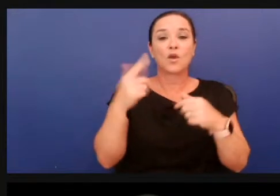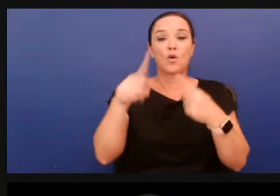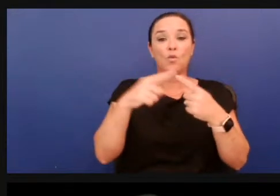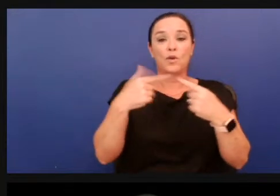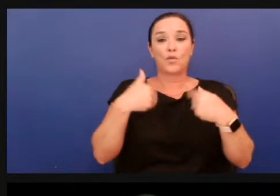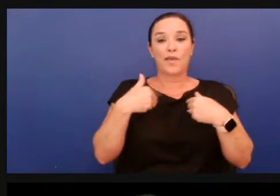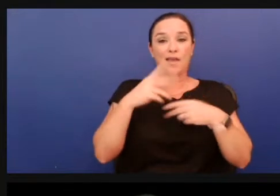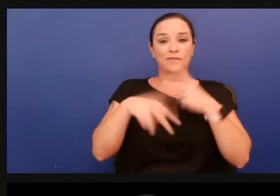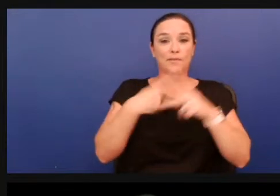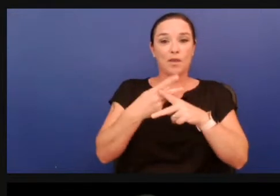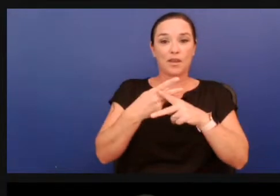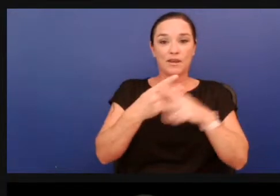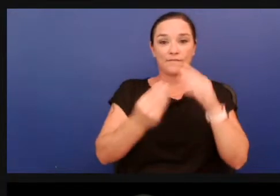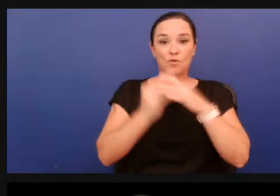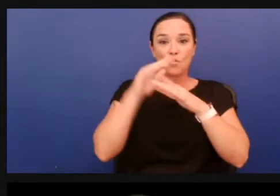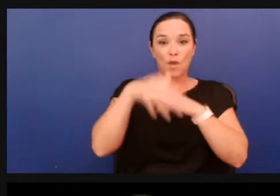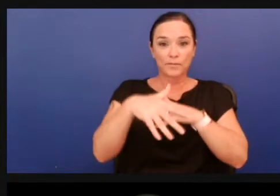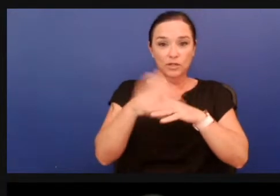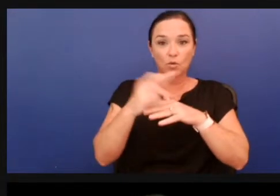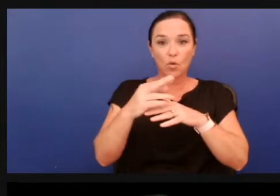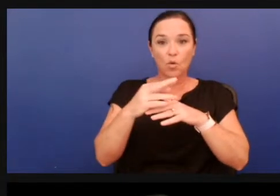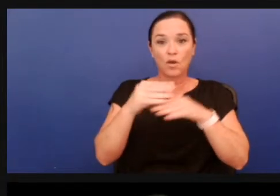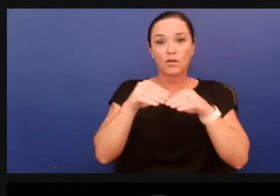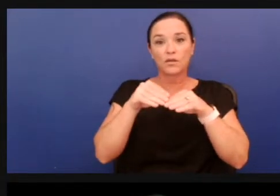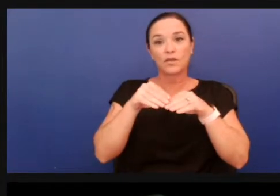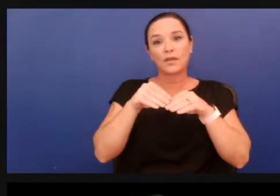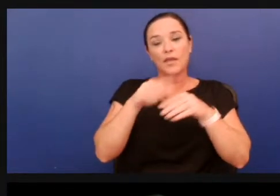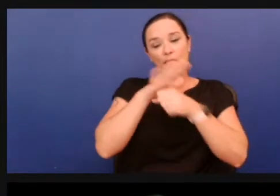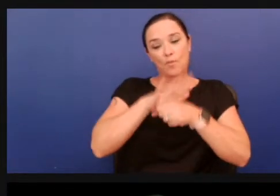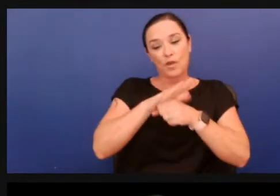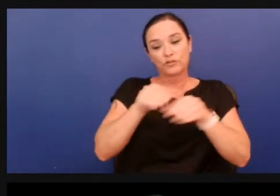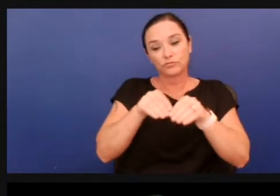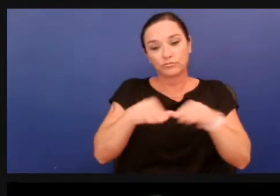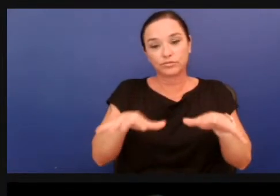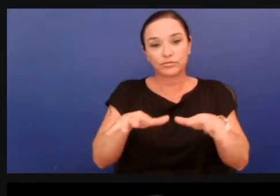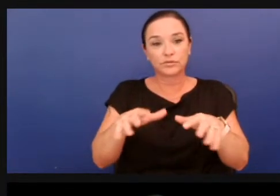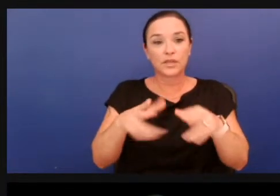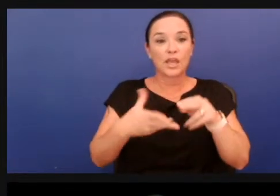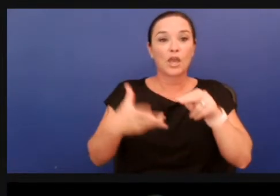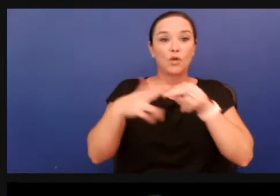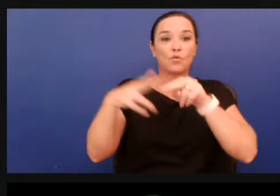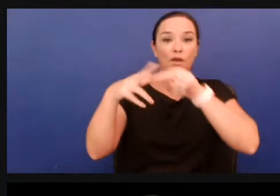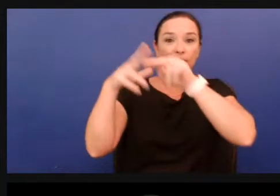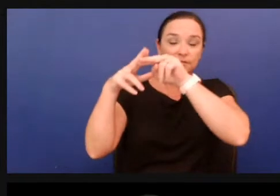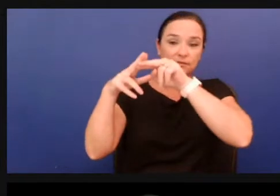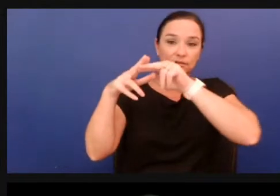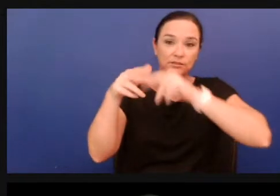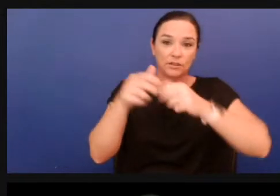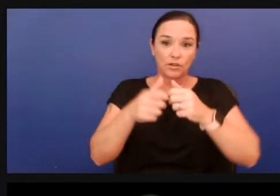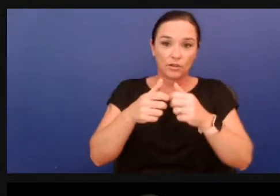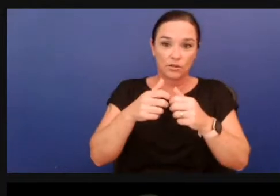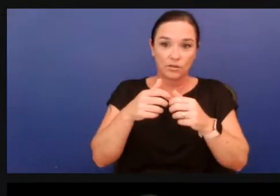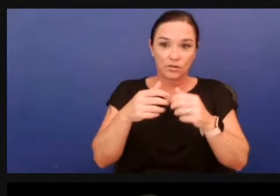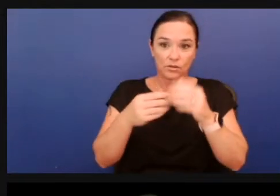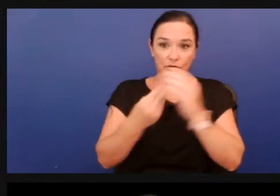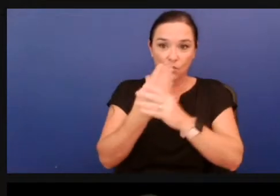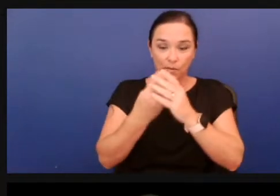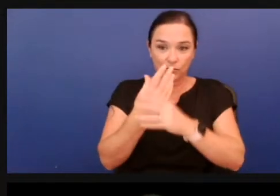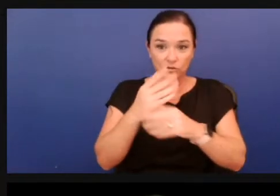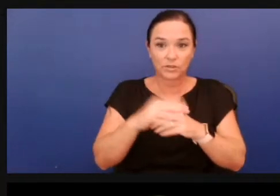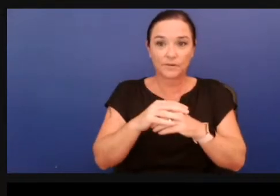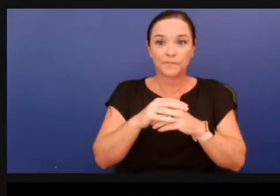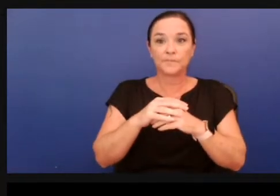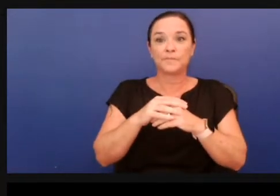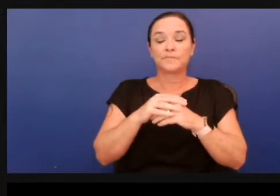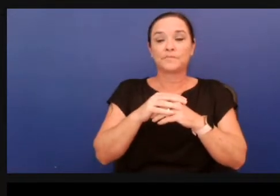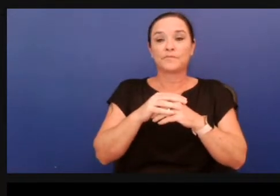outlet of pressure. Rises, eruption, rises, eruption, rises.